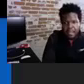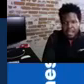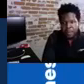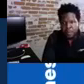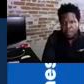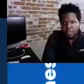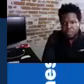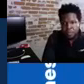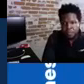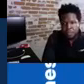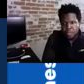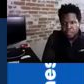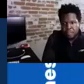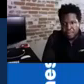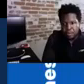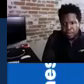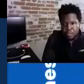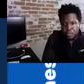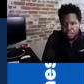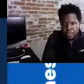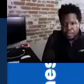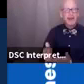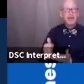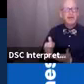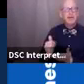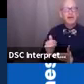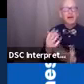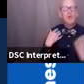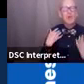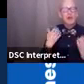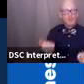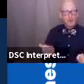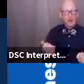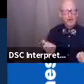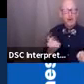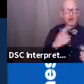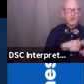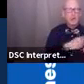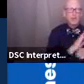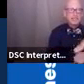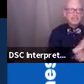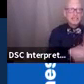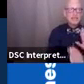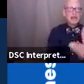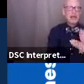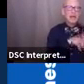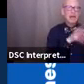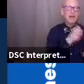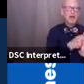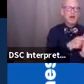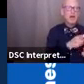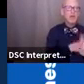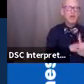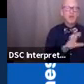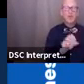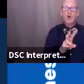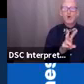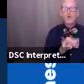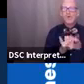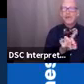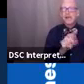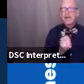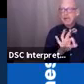aid in the economic recovery of micro enterprises negatively impacted by the COVID-19 pandemic. This is a